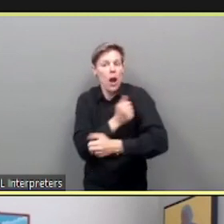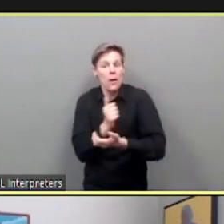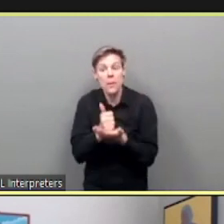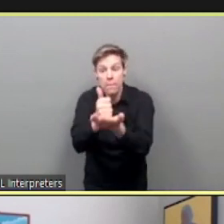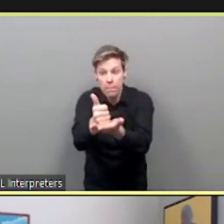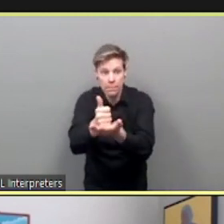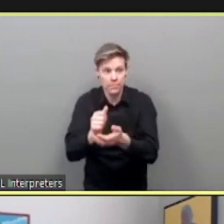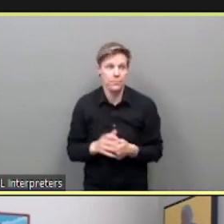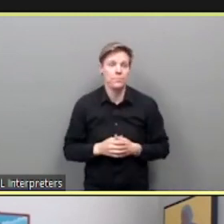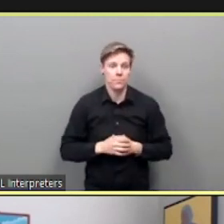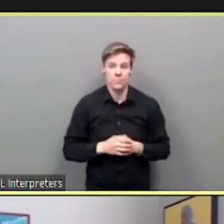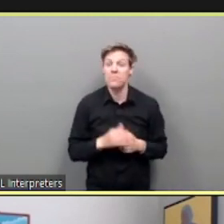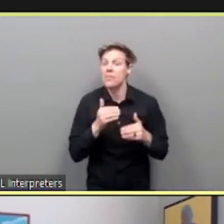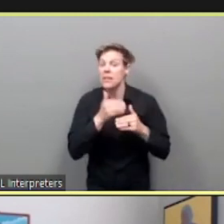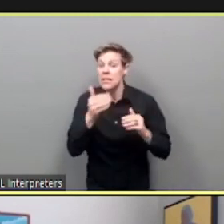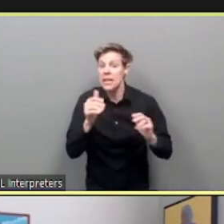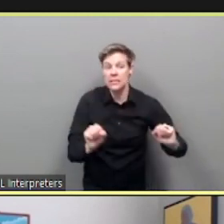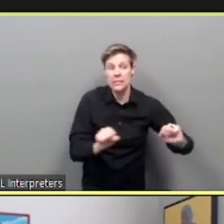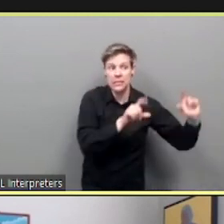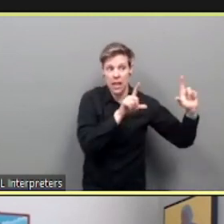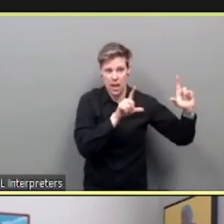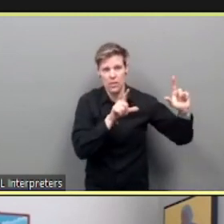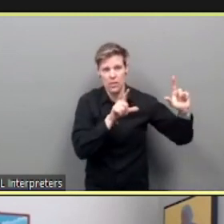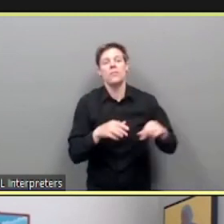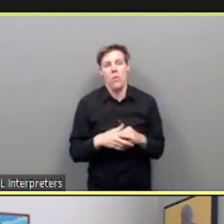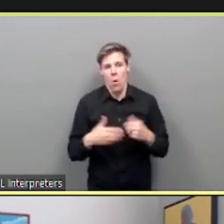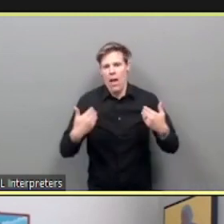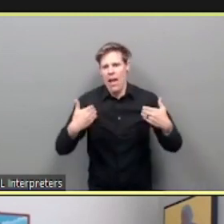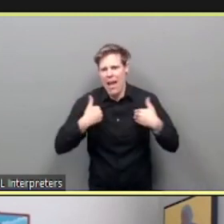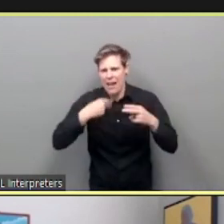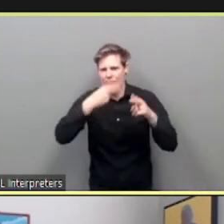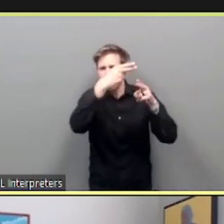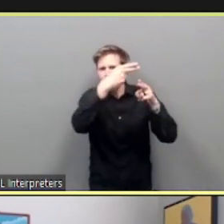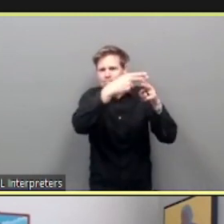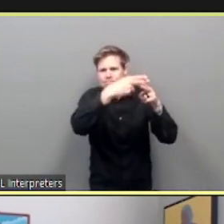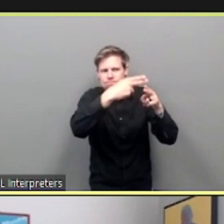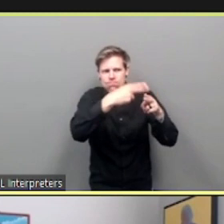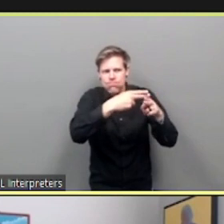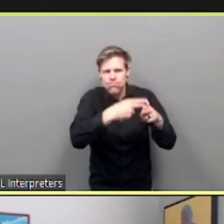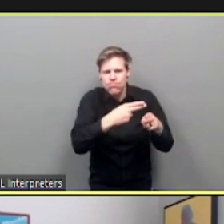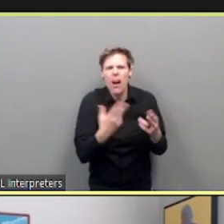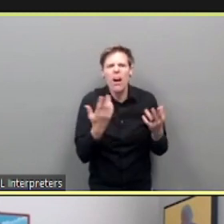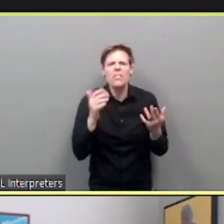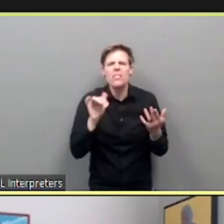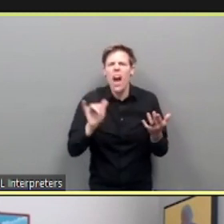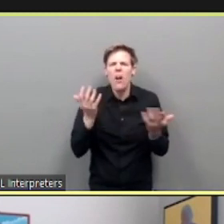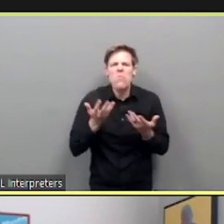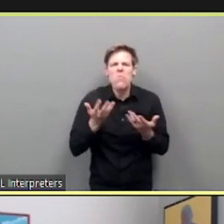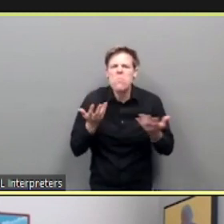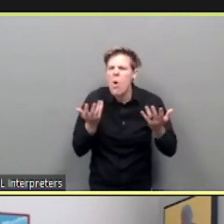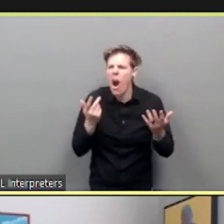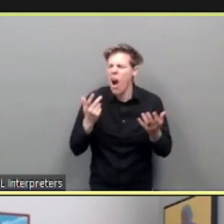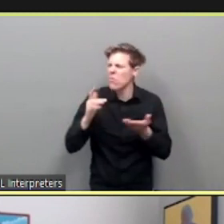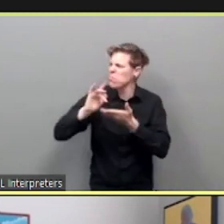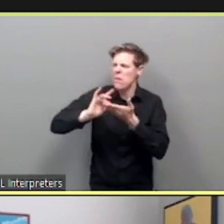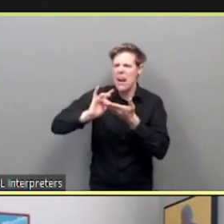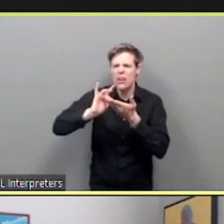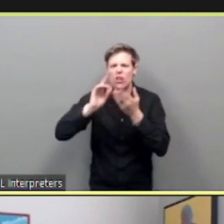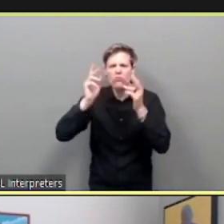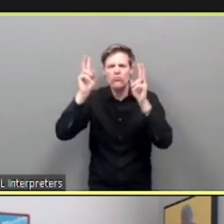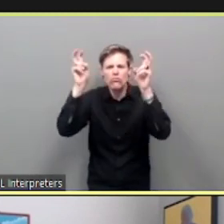Here is a list of the underlying medical conditions that's also on our website, and also when you register on our